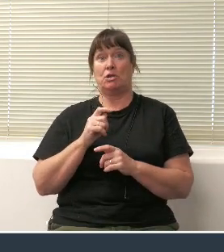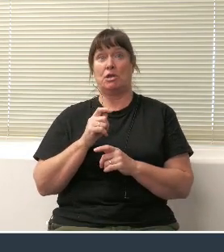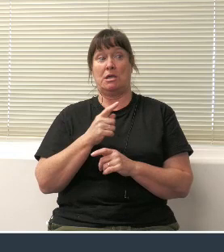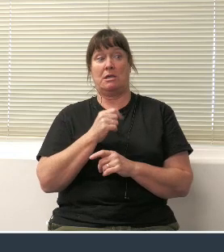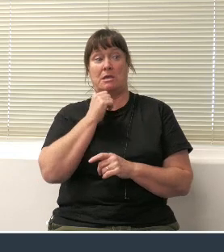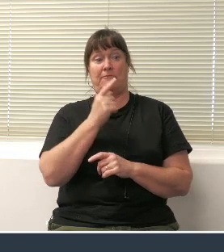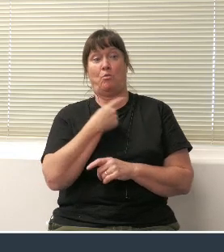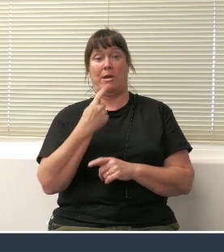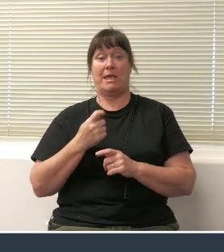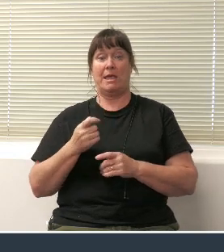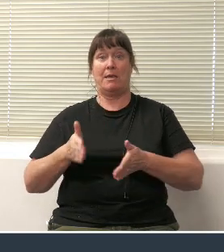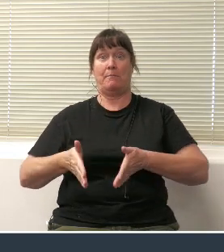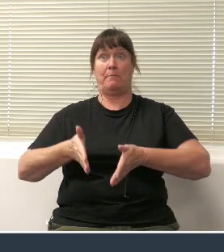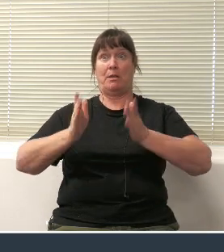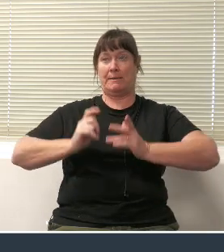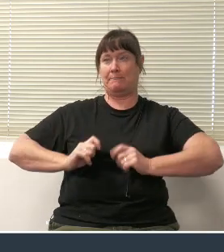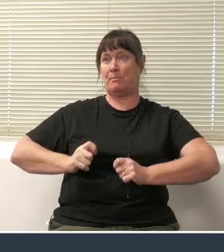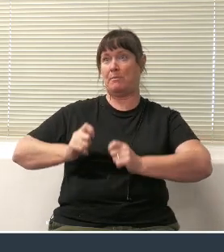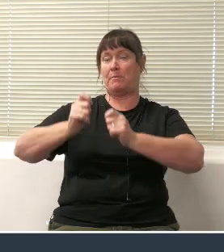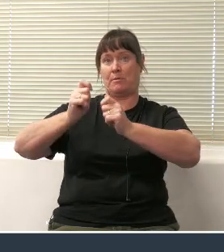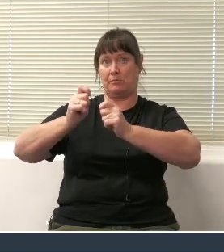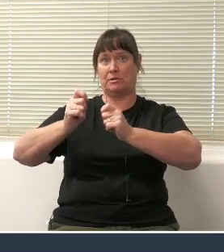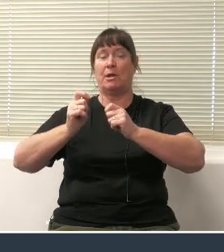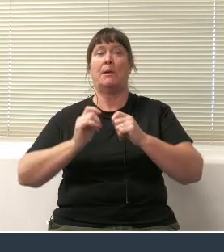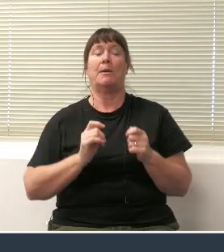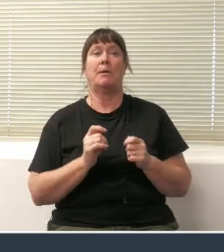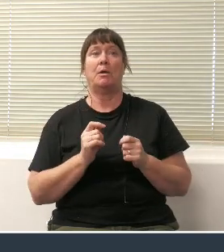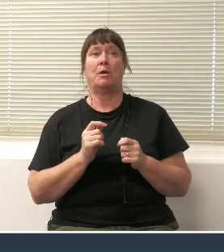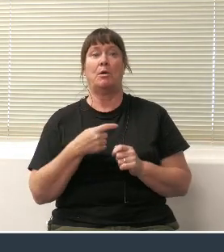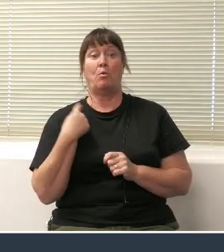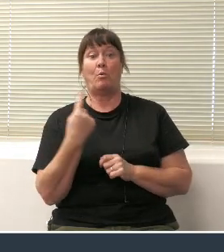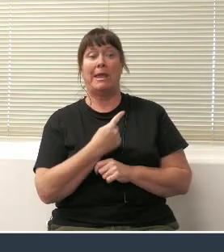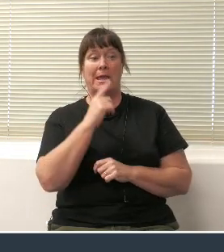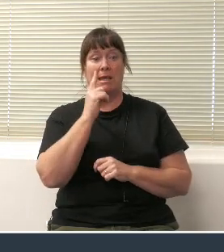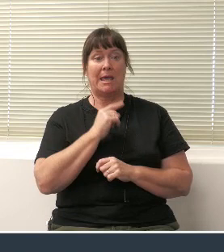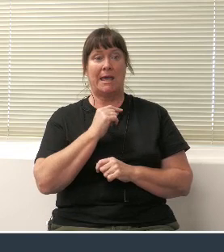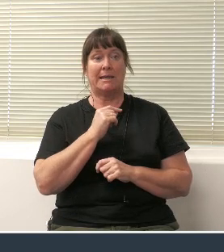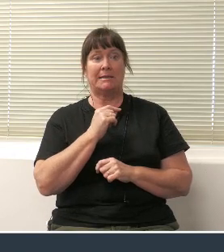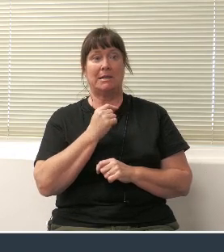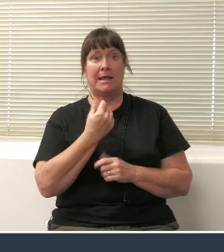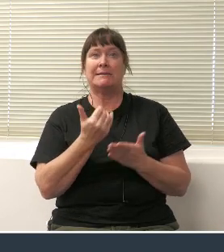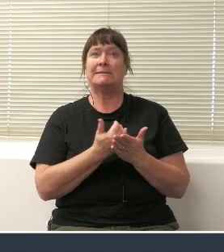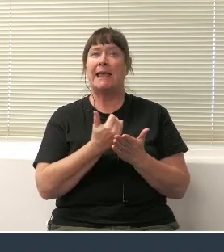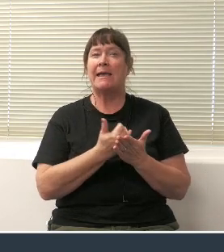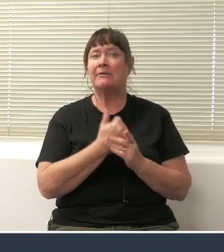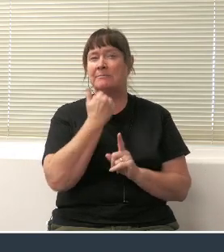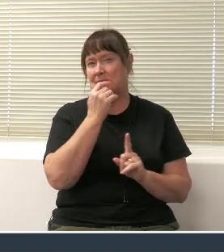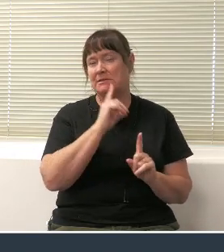building ourselves, I would like to think that we can do this as economically as